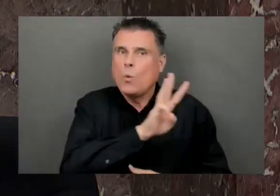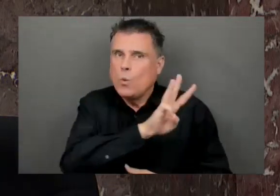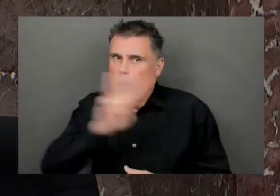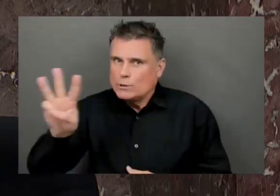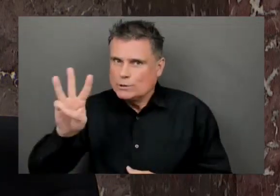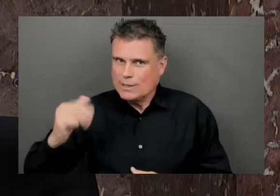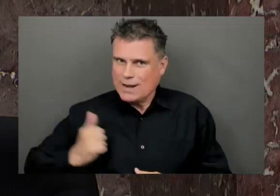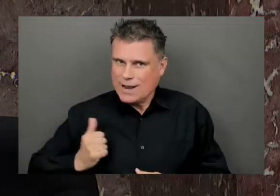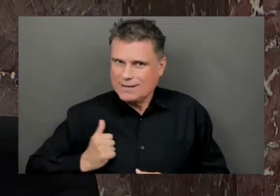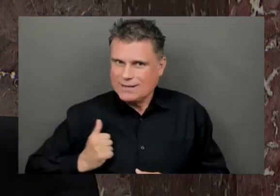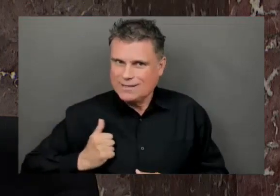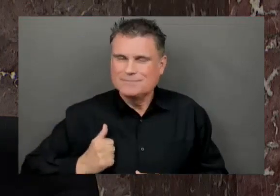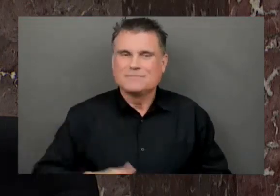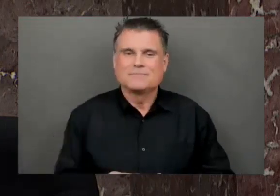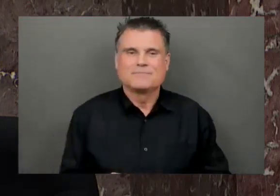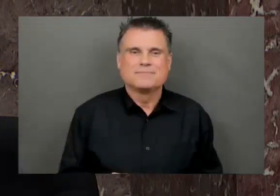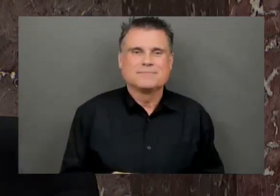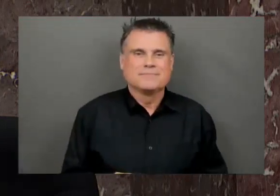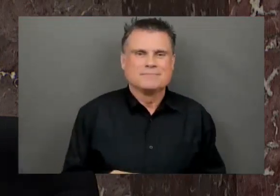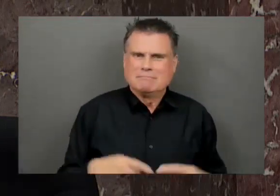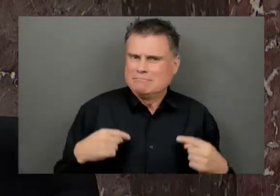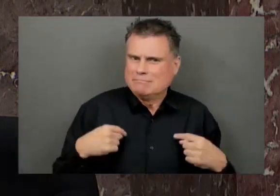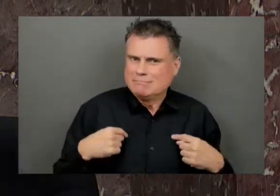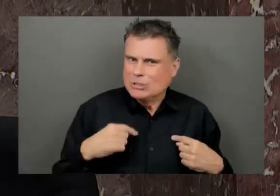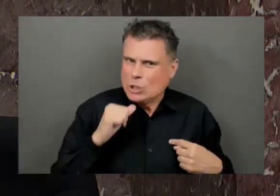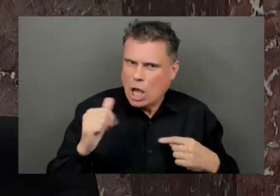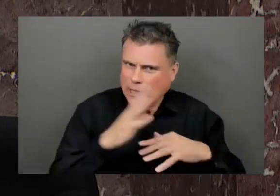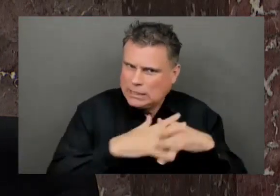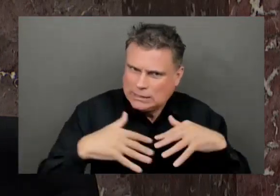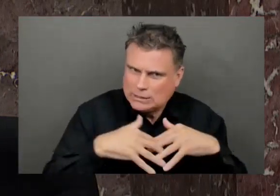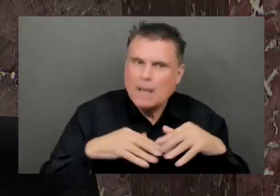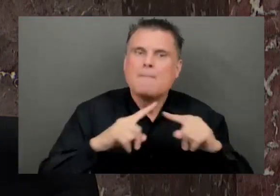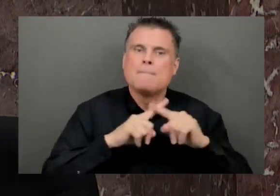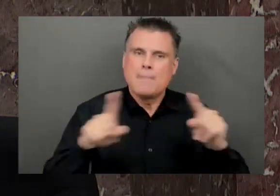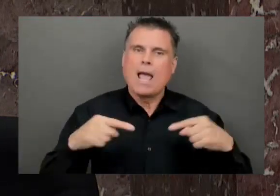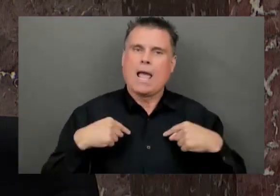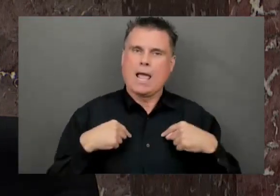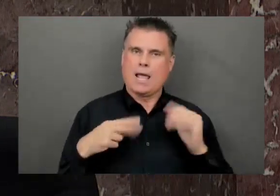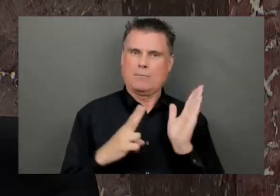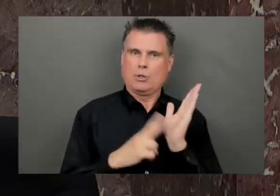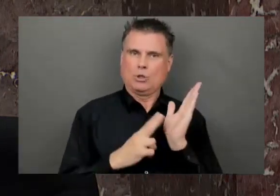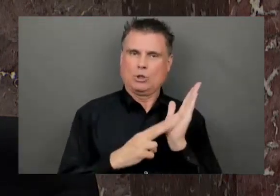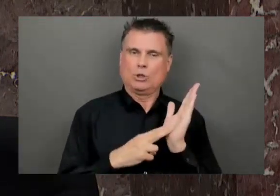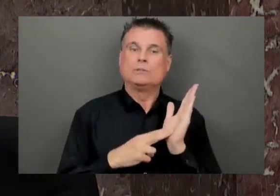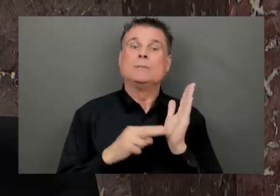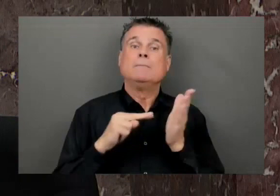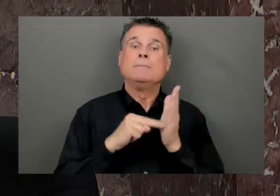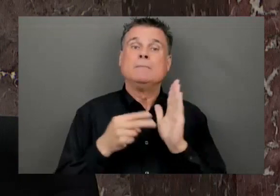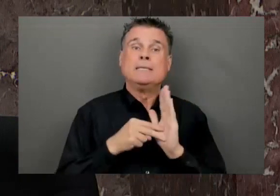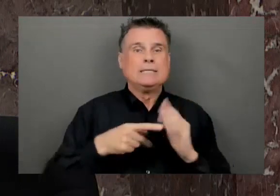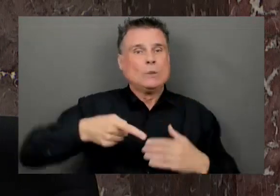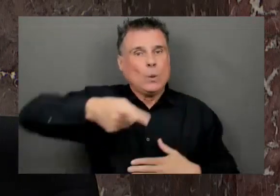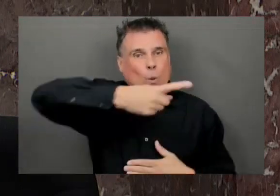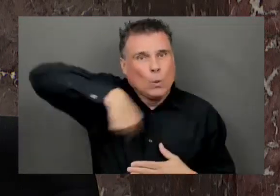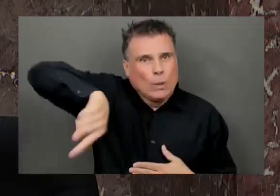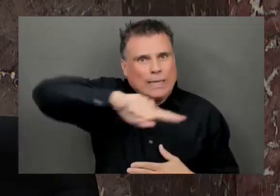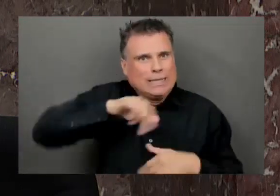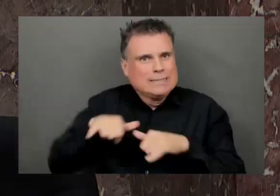knowledge, care, compassion, and service. We work towards making things better,